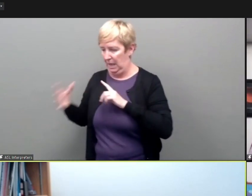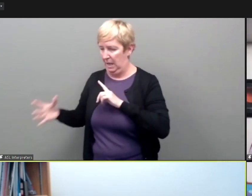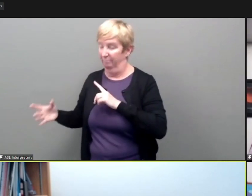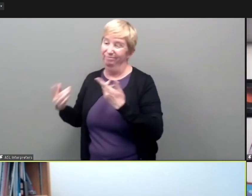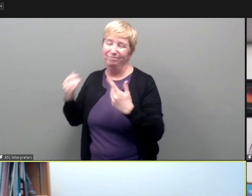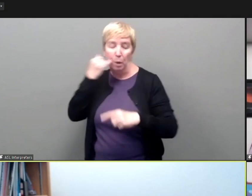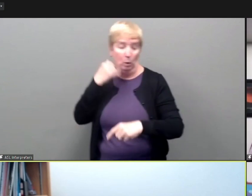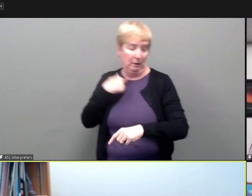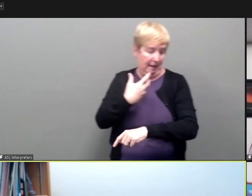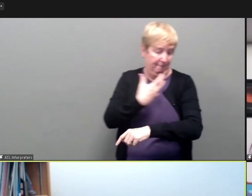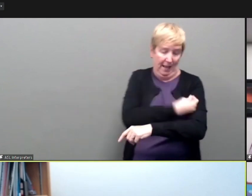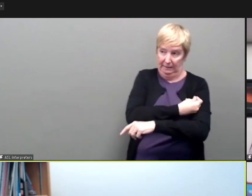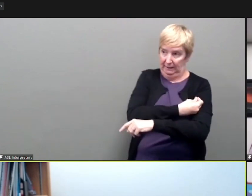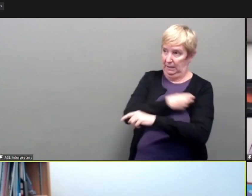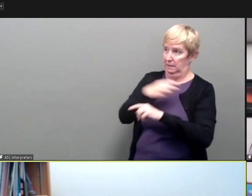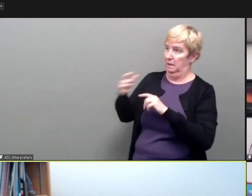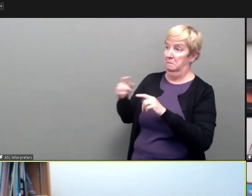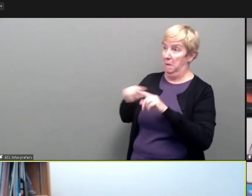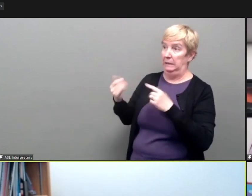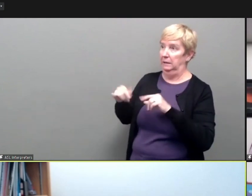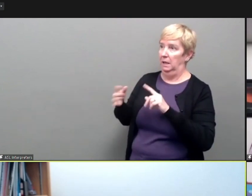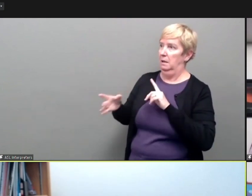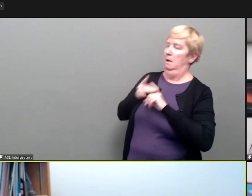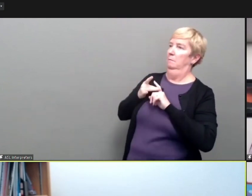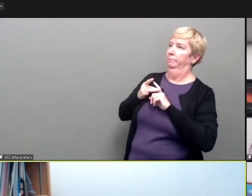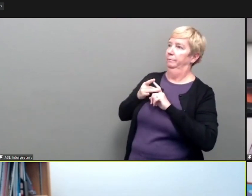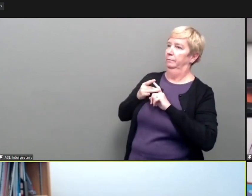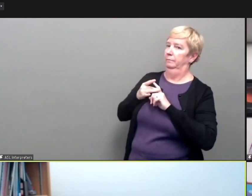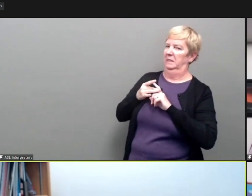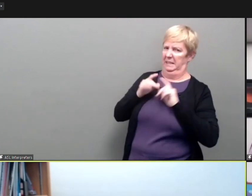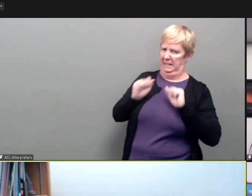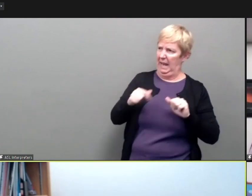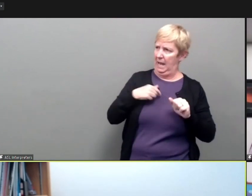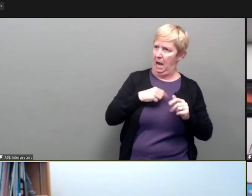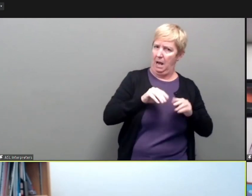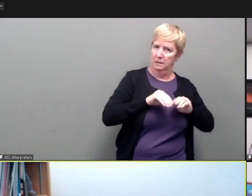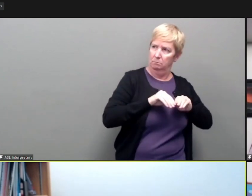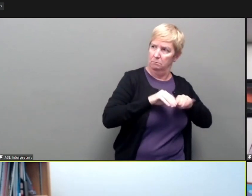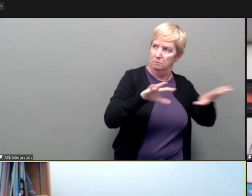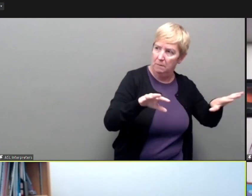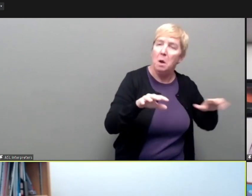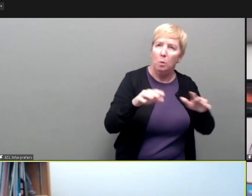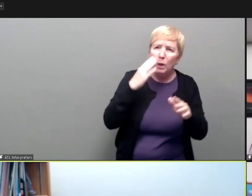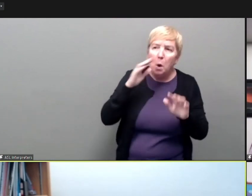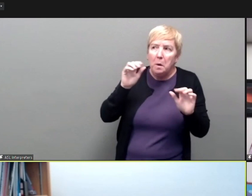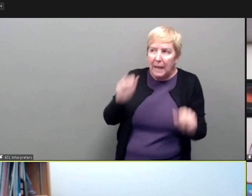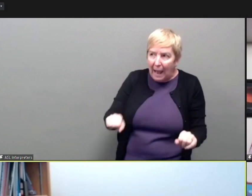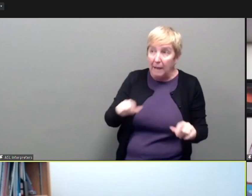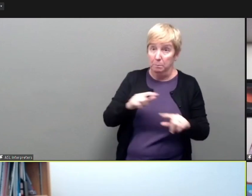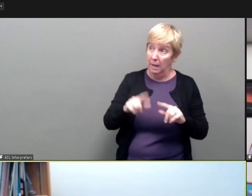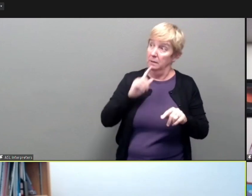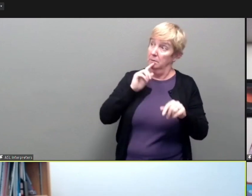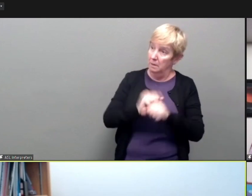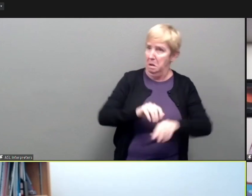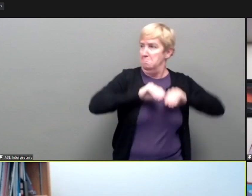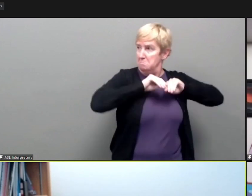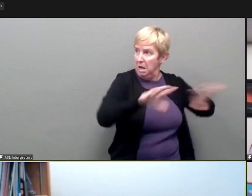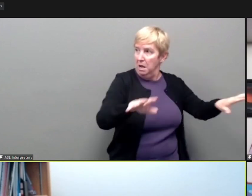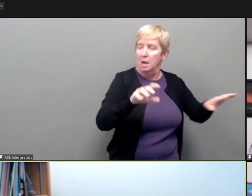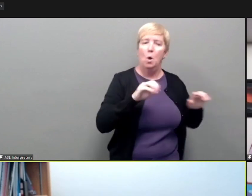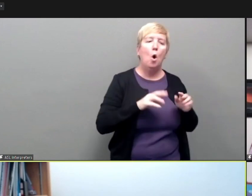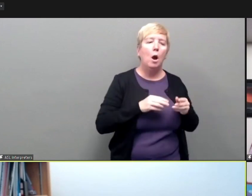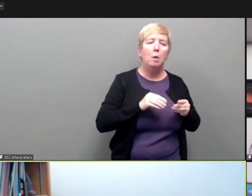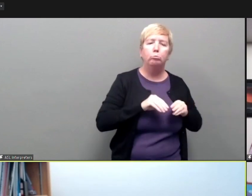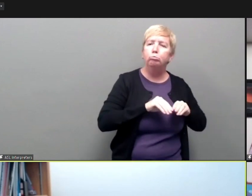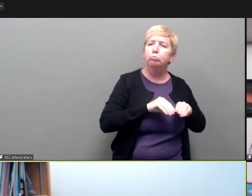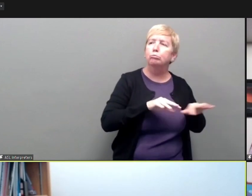case, what's their ability to transmit? And we certainly know that they can transmit. And they,